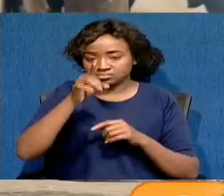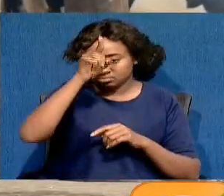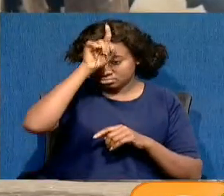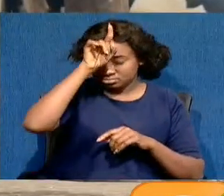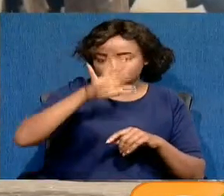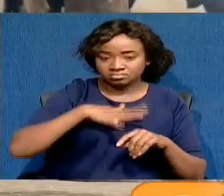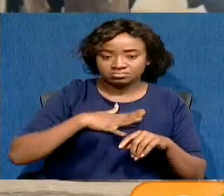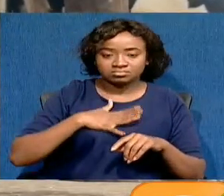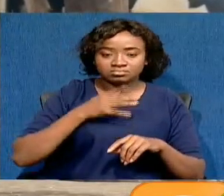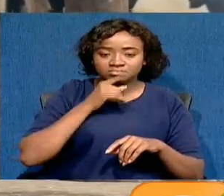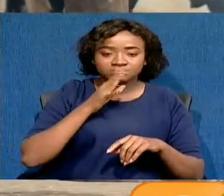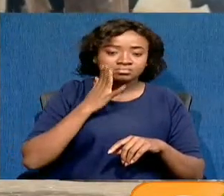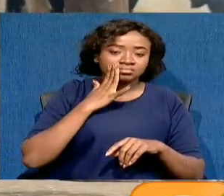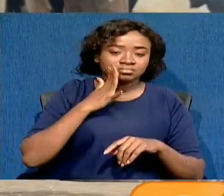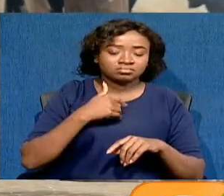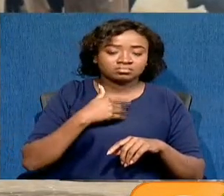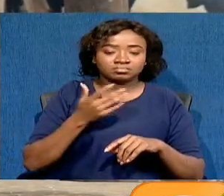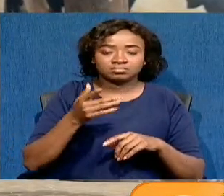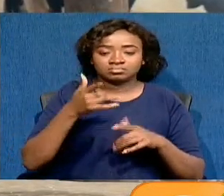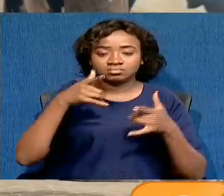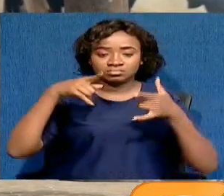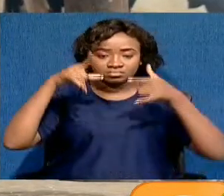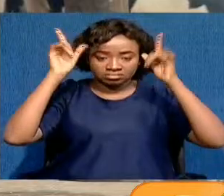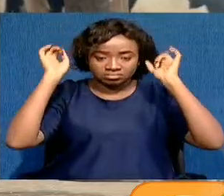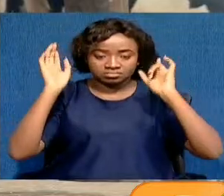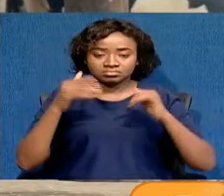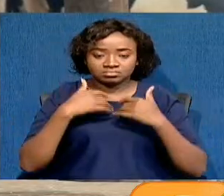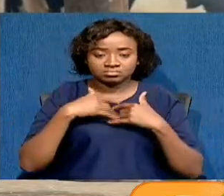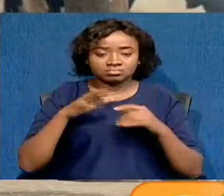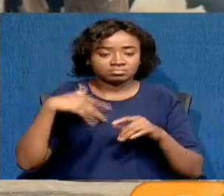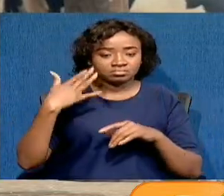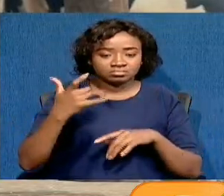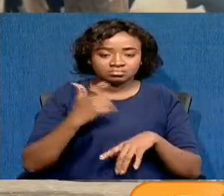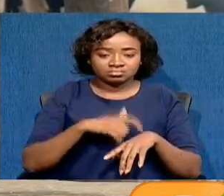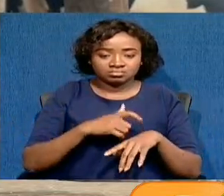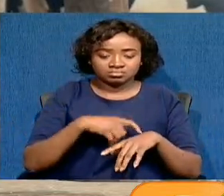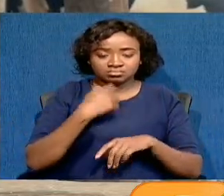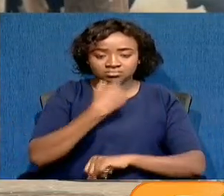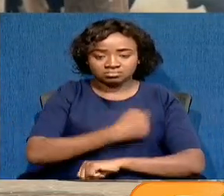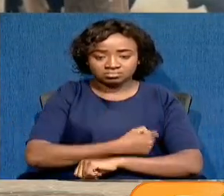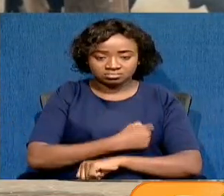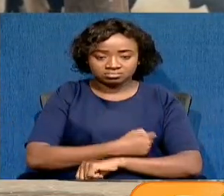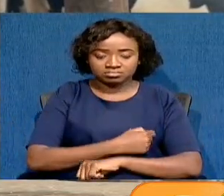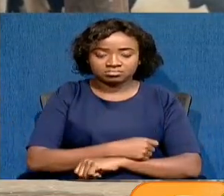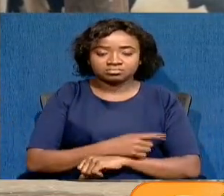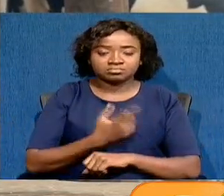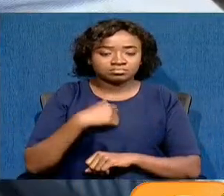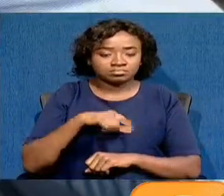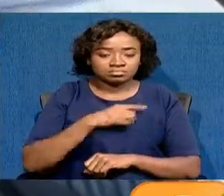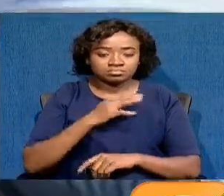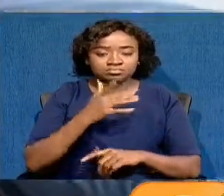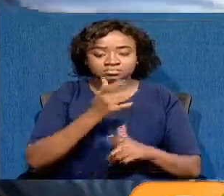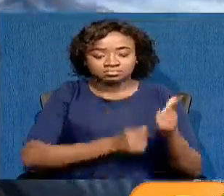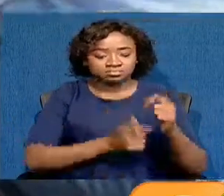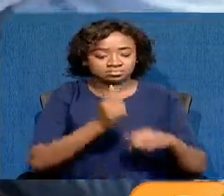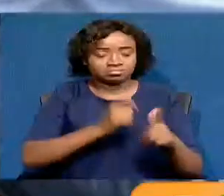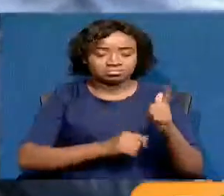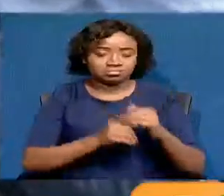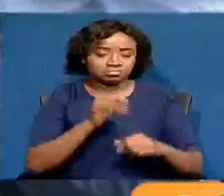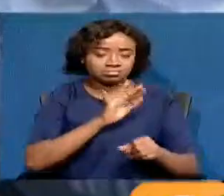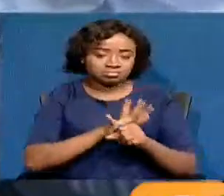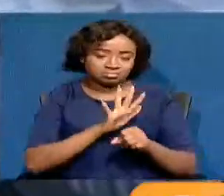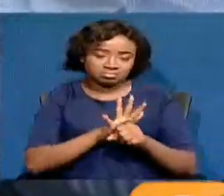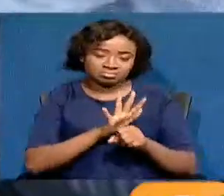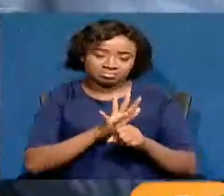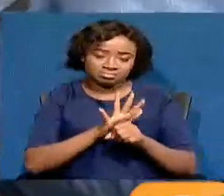have cows. So when we were schooling, we used to make a lot of cows and a lot of milk.